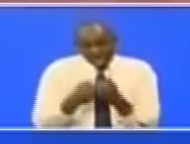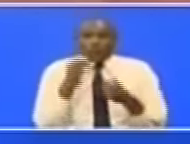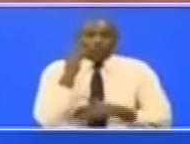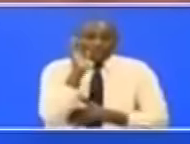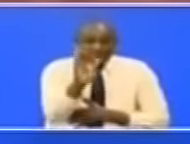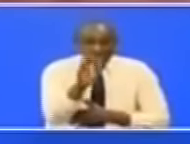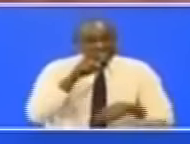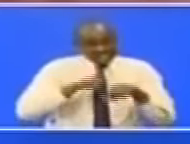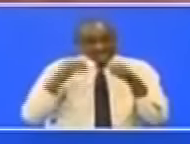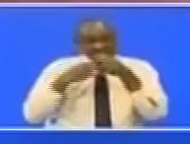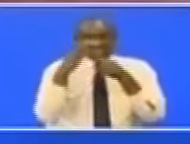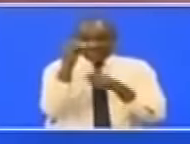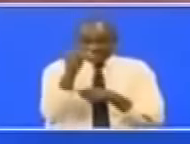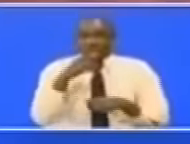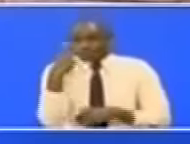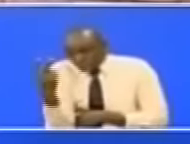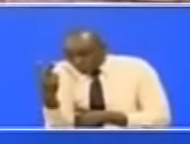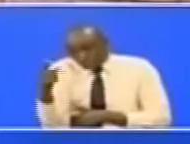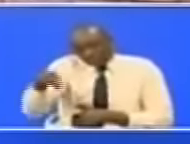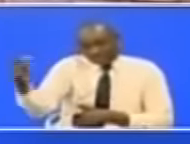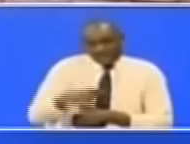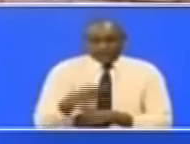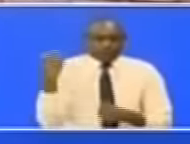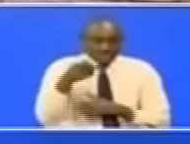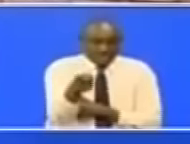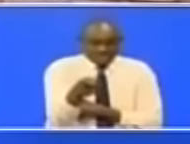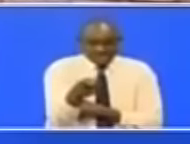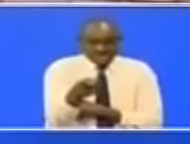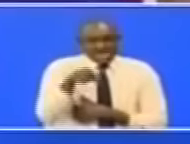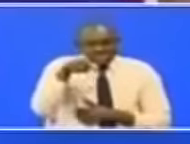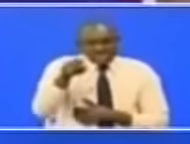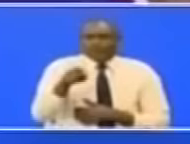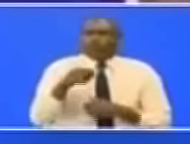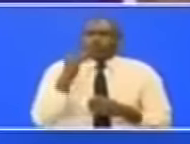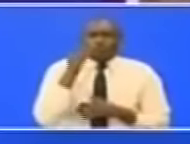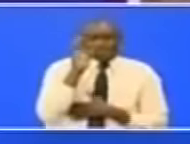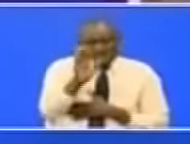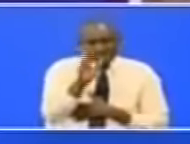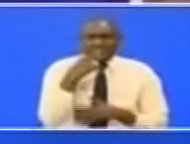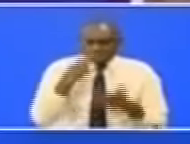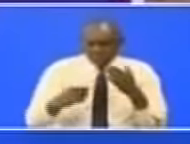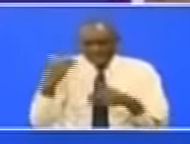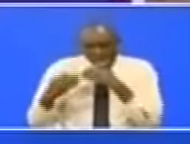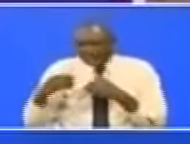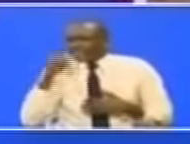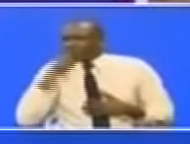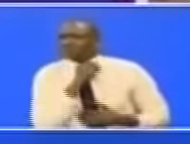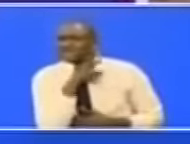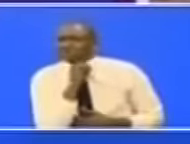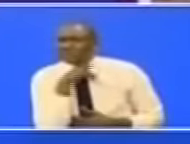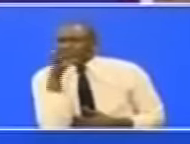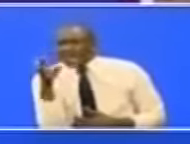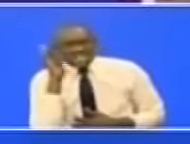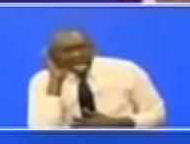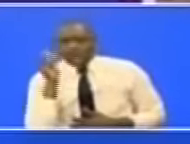at around 8:30 by the two. Screams from the Muragara's home caught the attention of neighbors. Alarmed, they rushed over